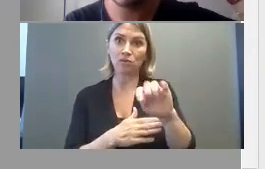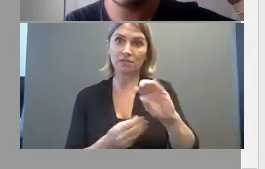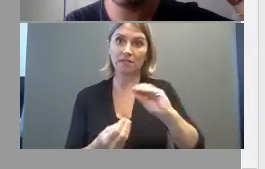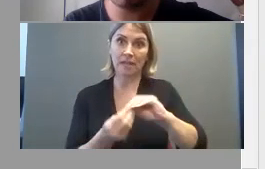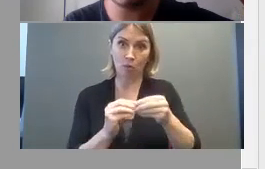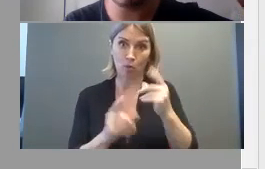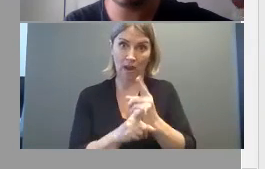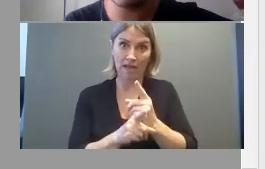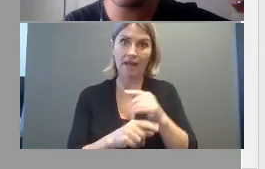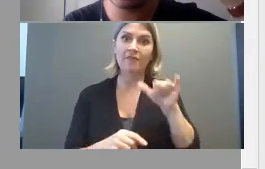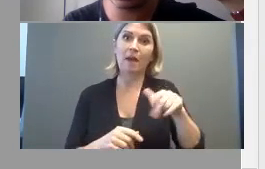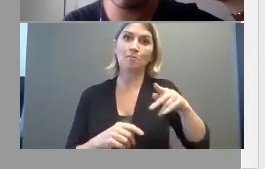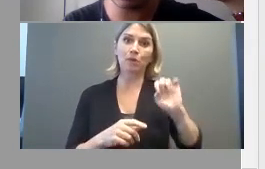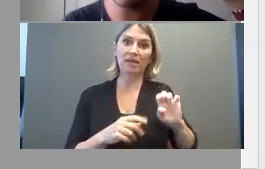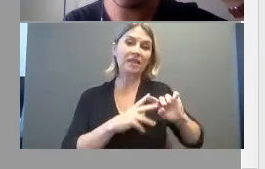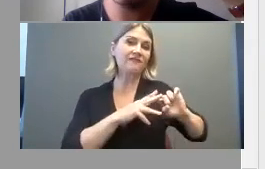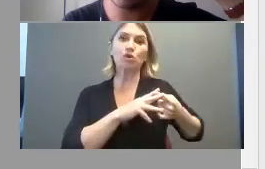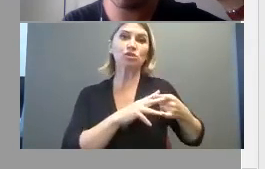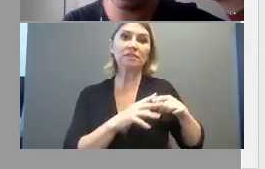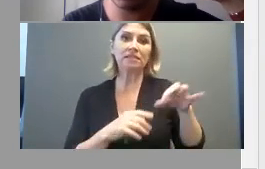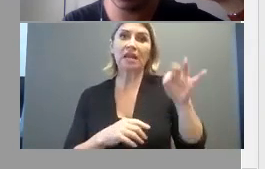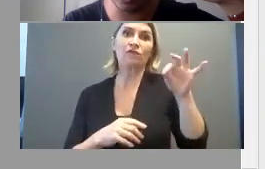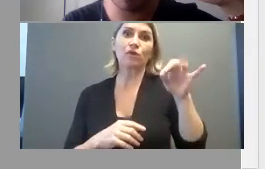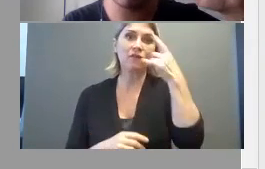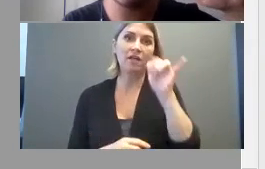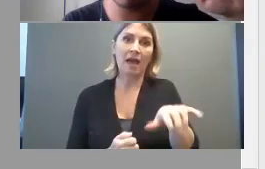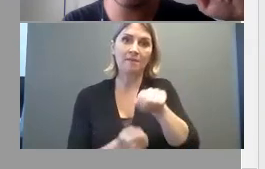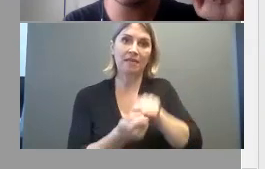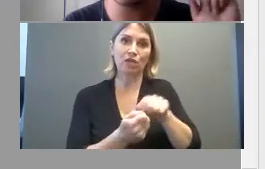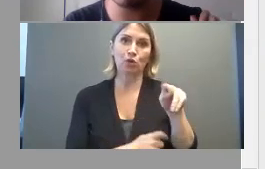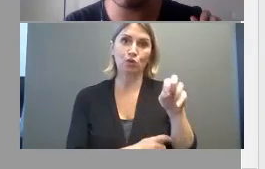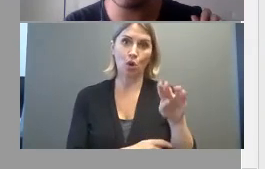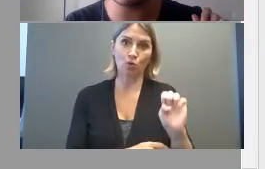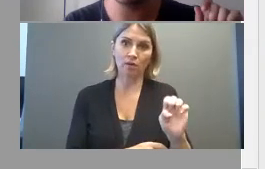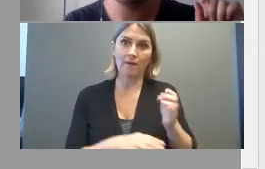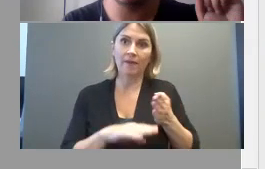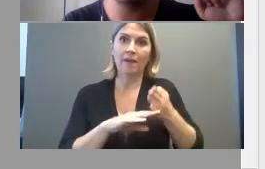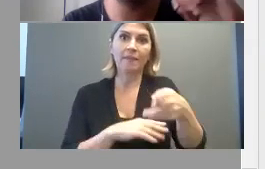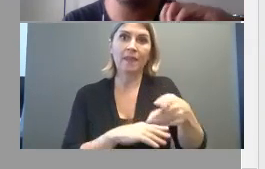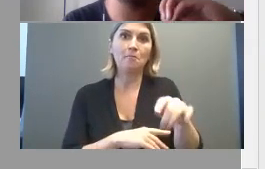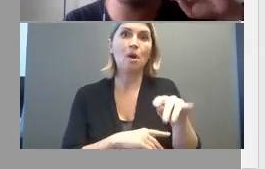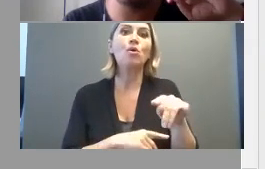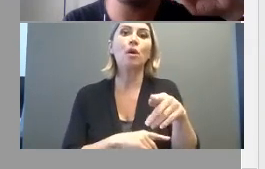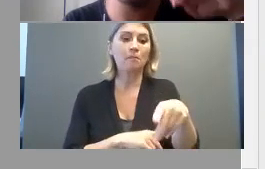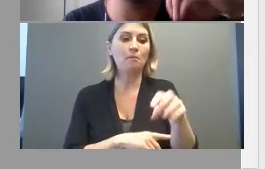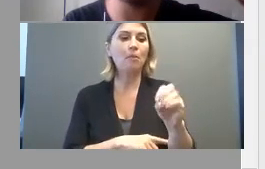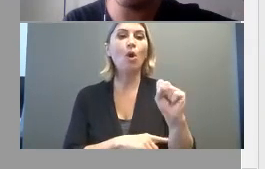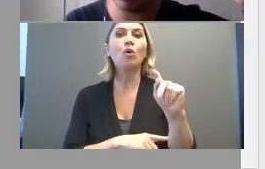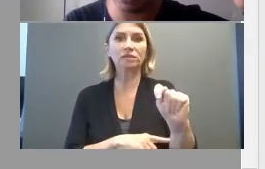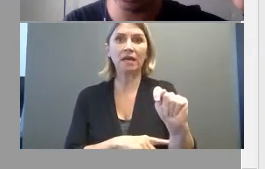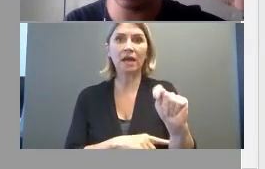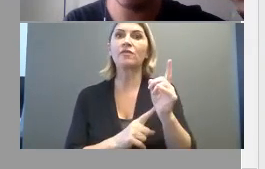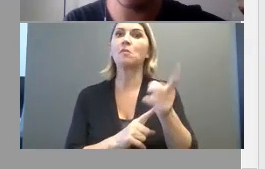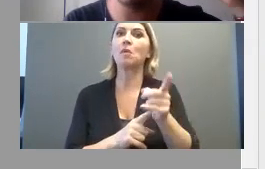was the moment of first discovery of that particular node. The post-visit number is the moment for the